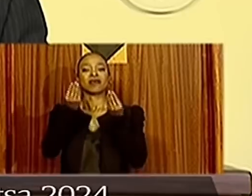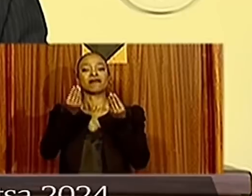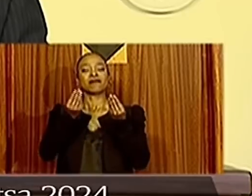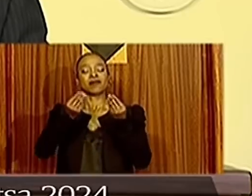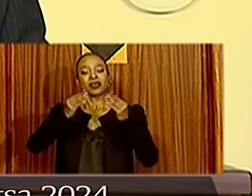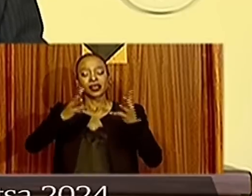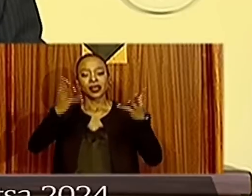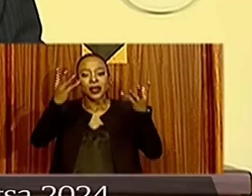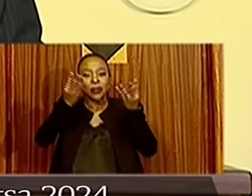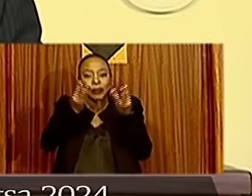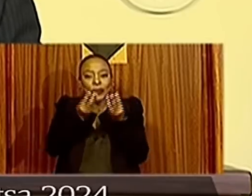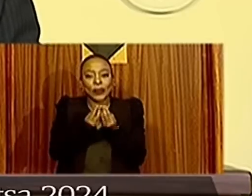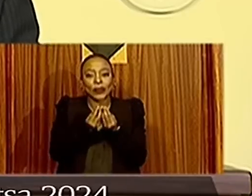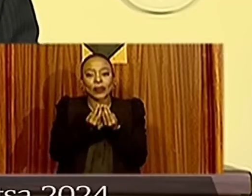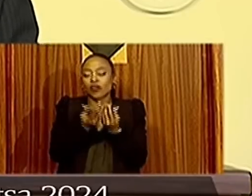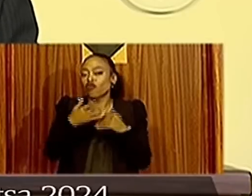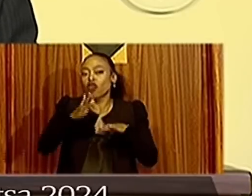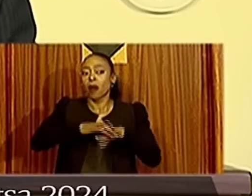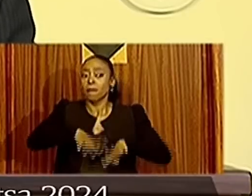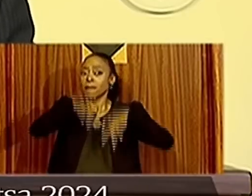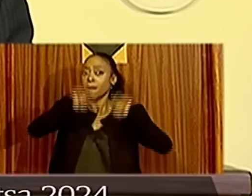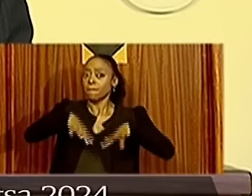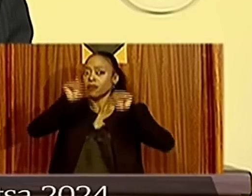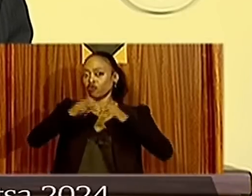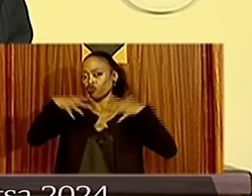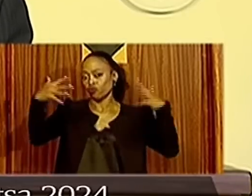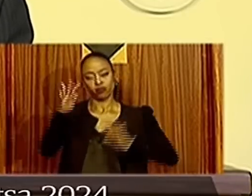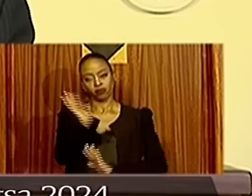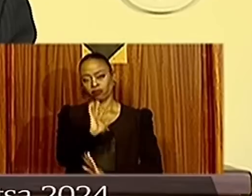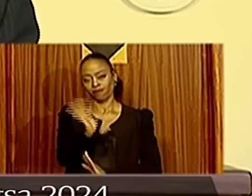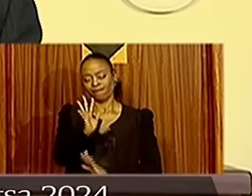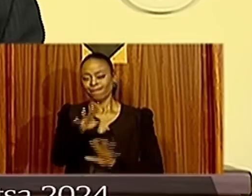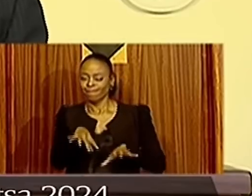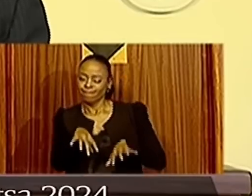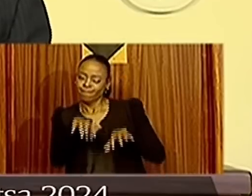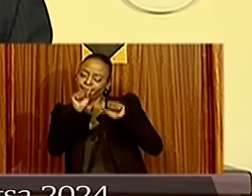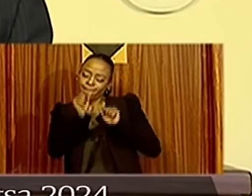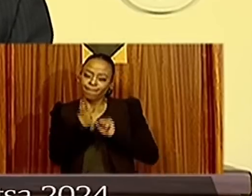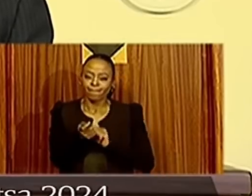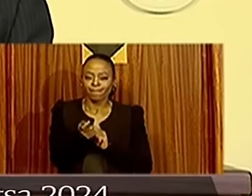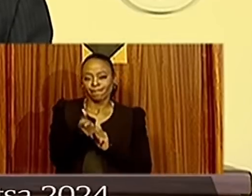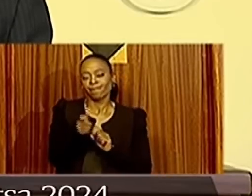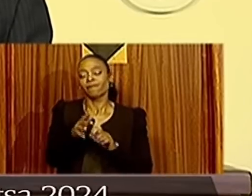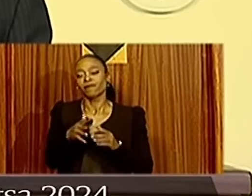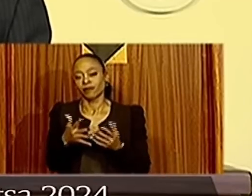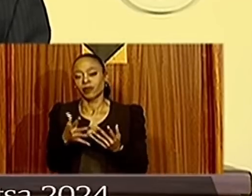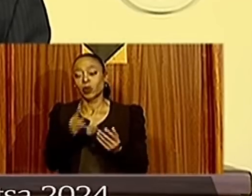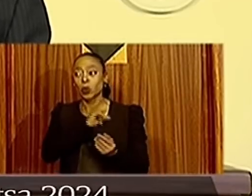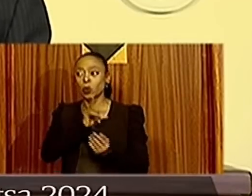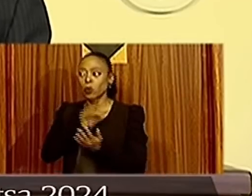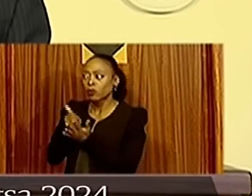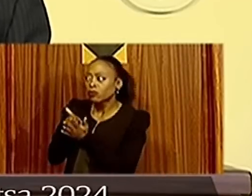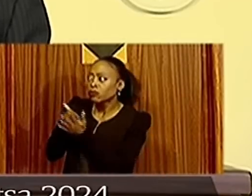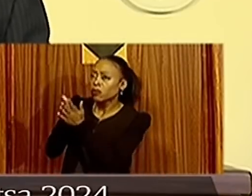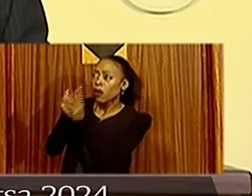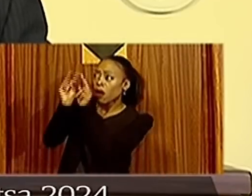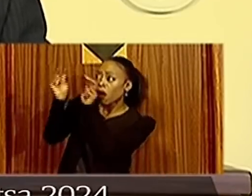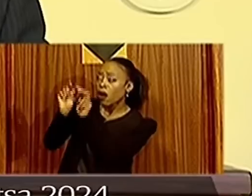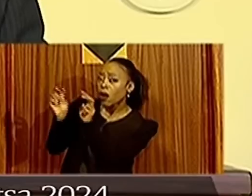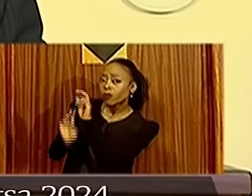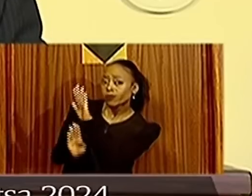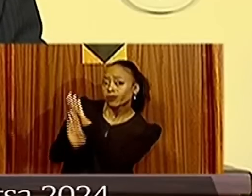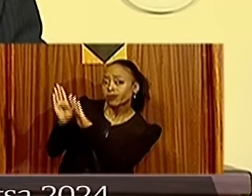in the severity of load shedding. Together, we supported Eskom's effort to improve